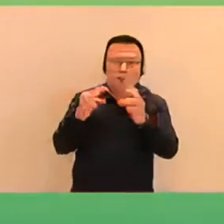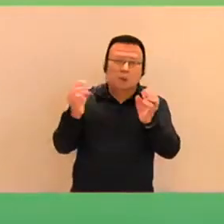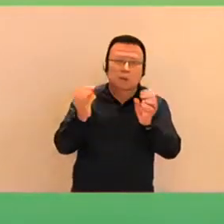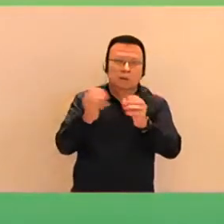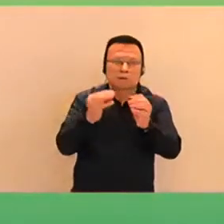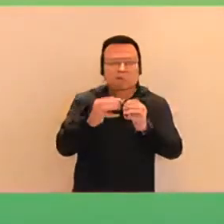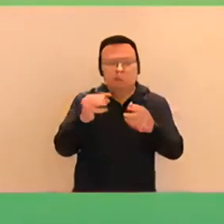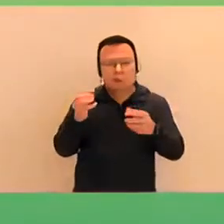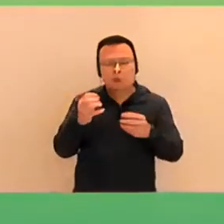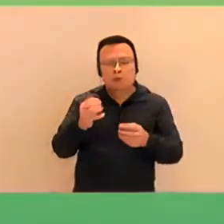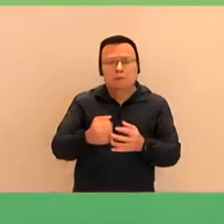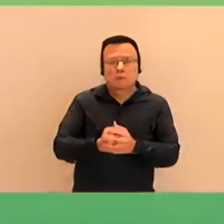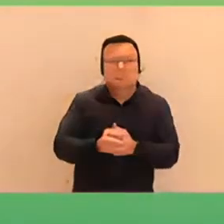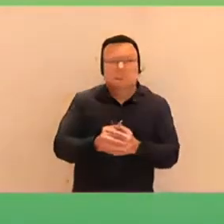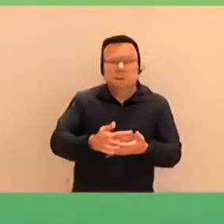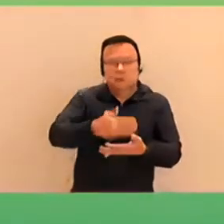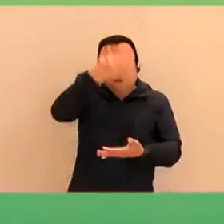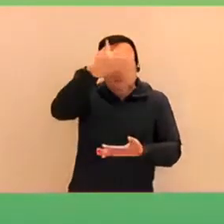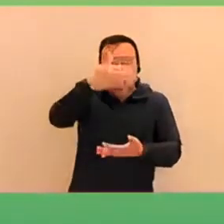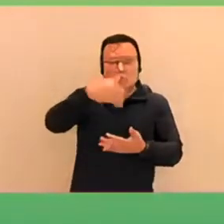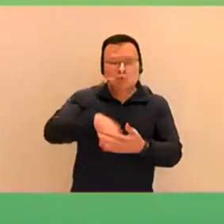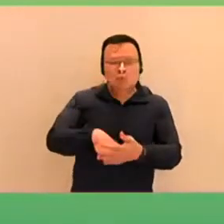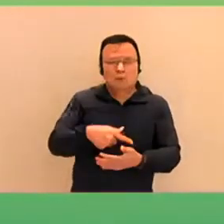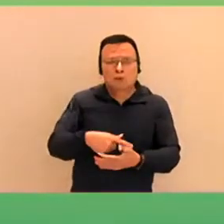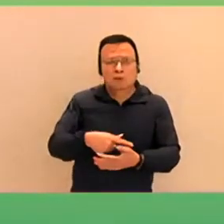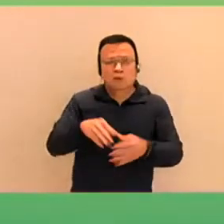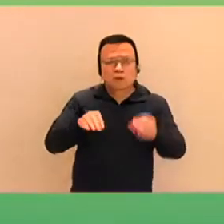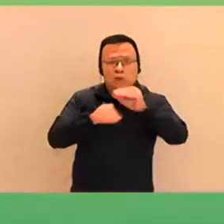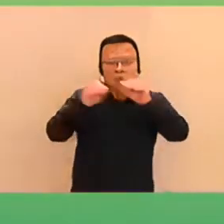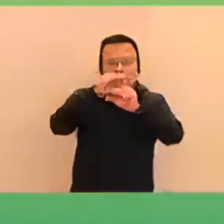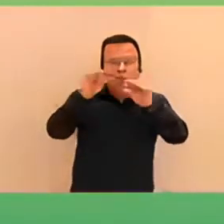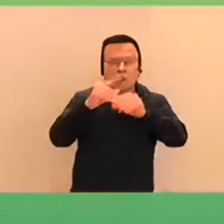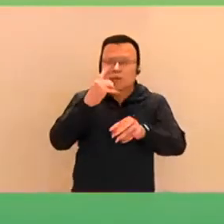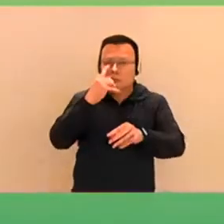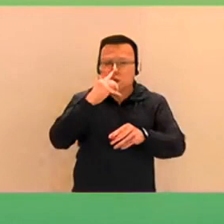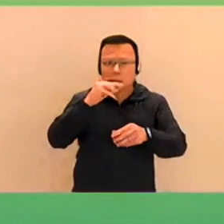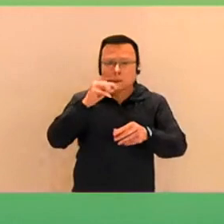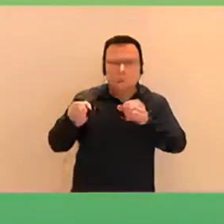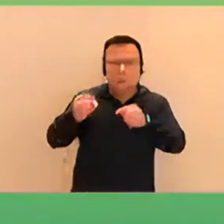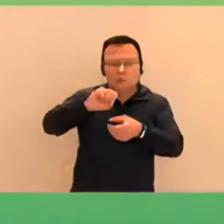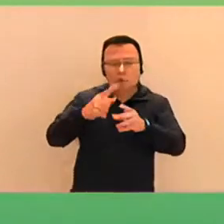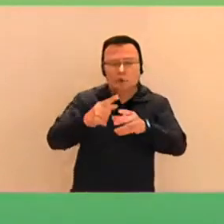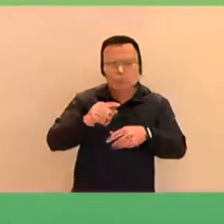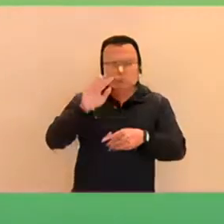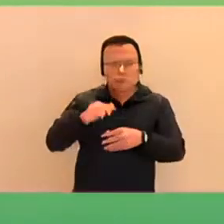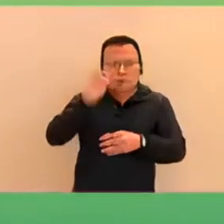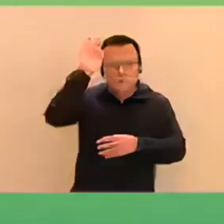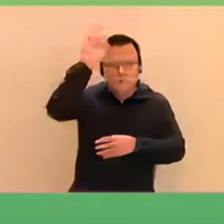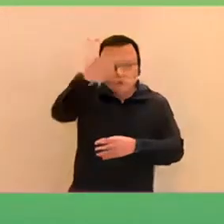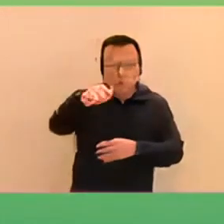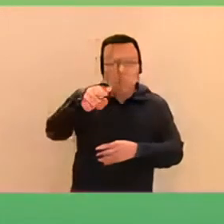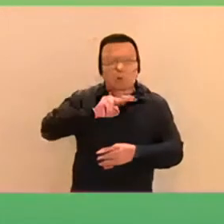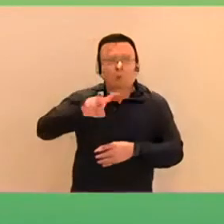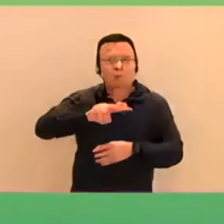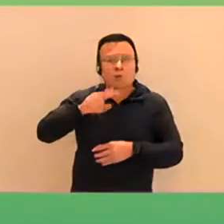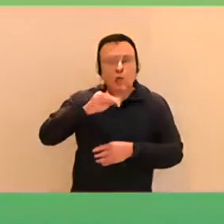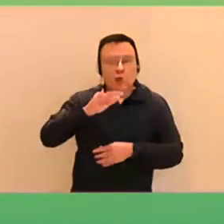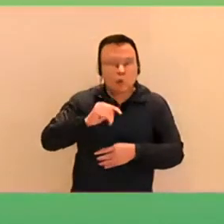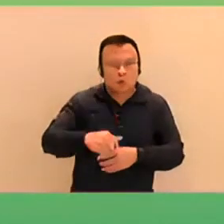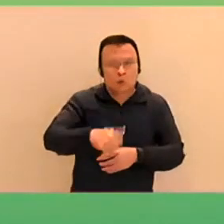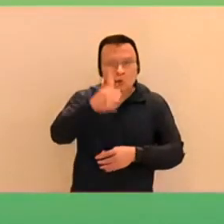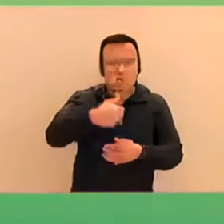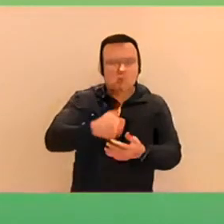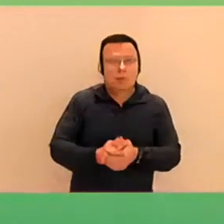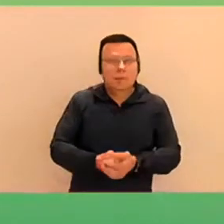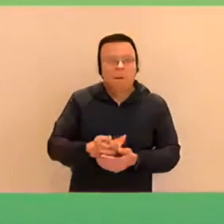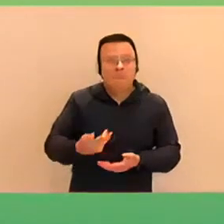technology can be the future for net zero in China or in the world. So also, as you know, China